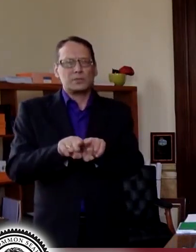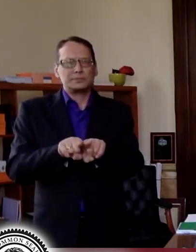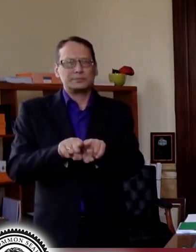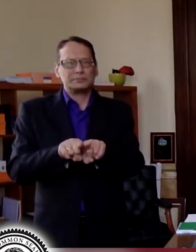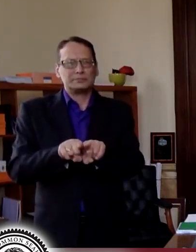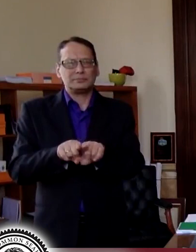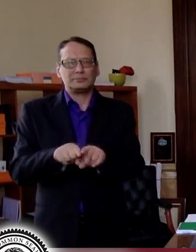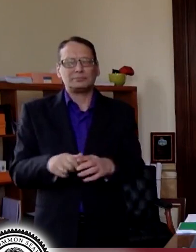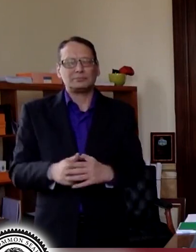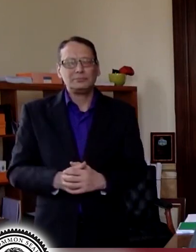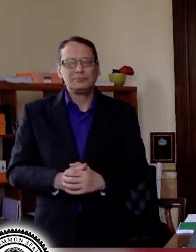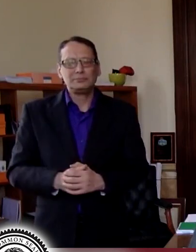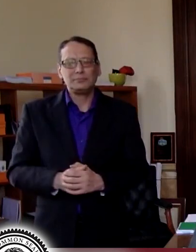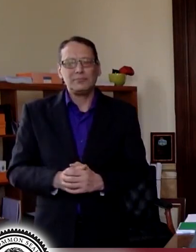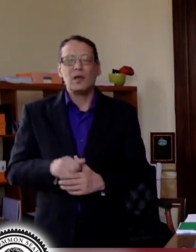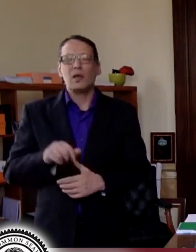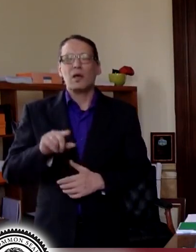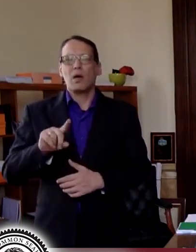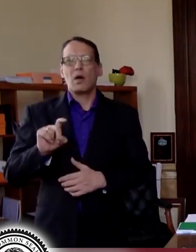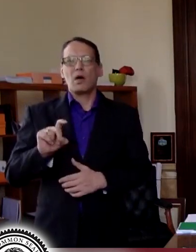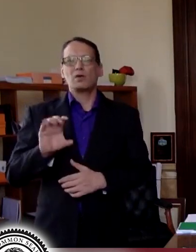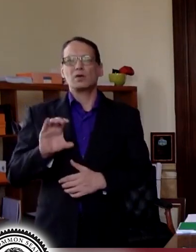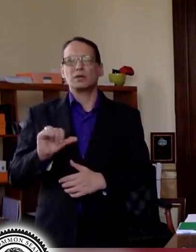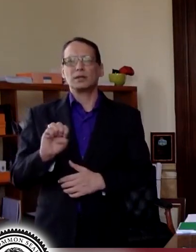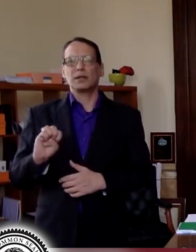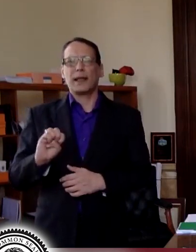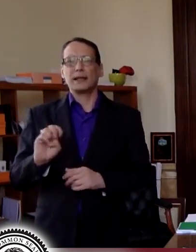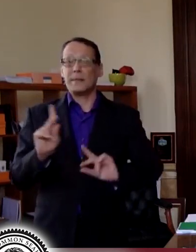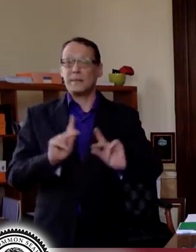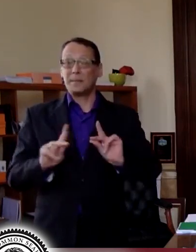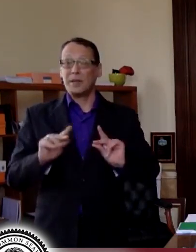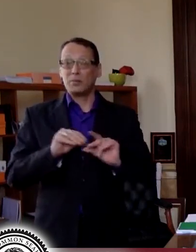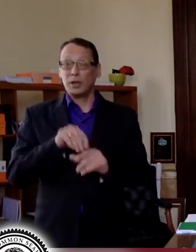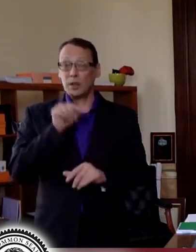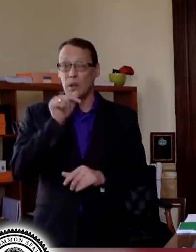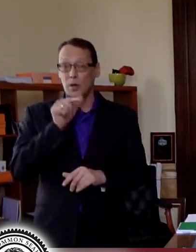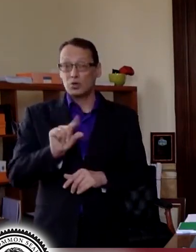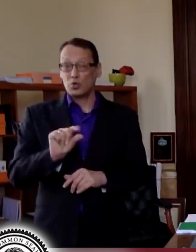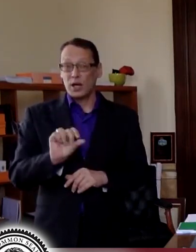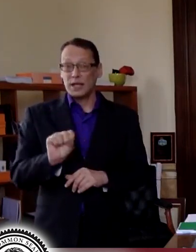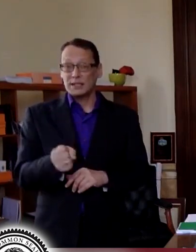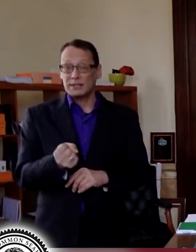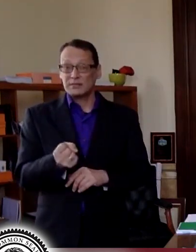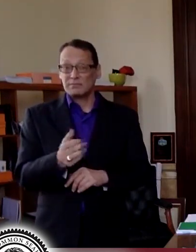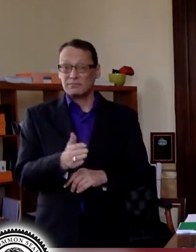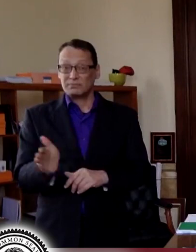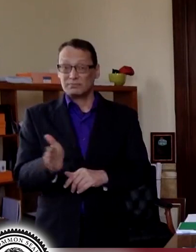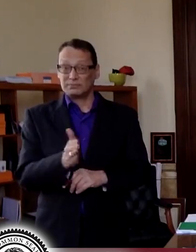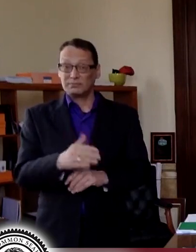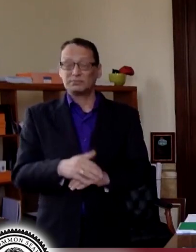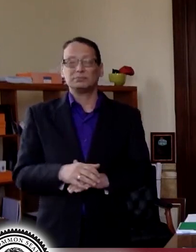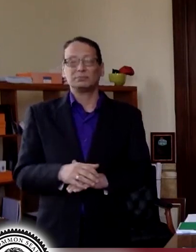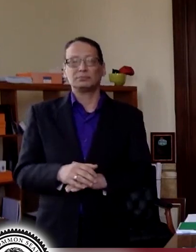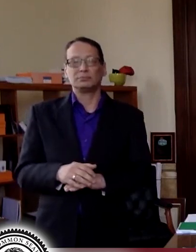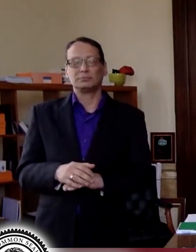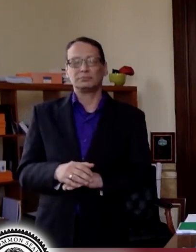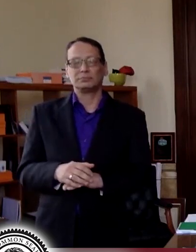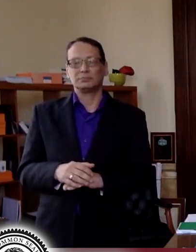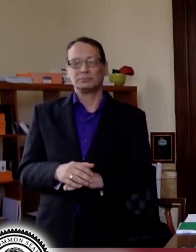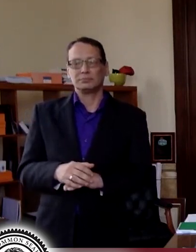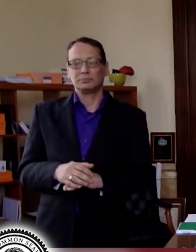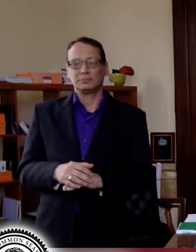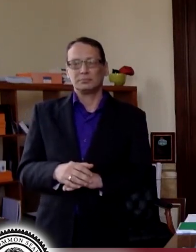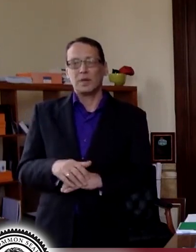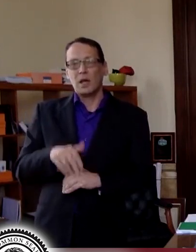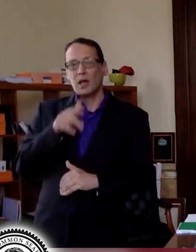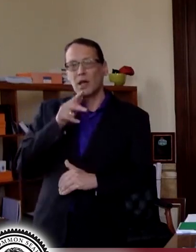this, there's almost 100 cases of people in their 20s. There's 130, round numbers here, people